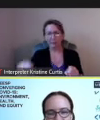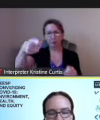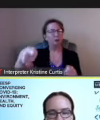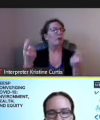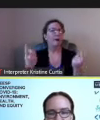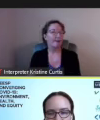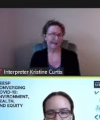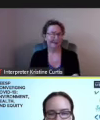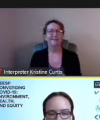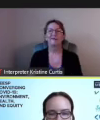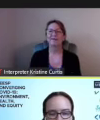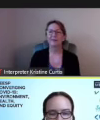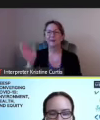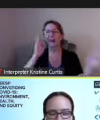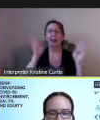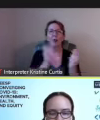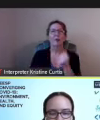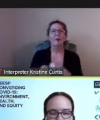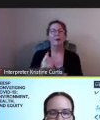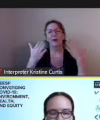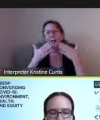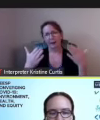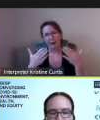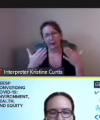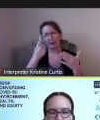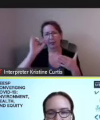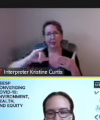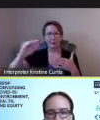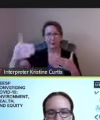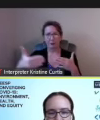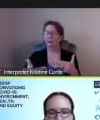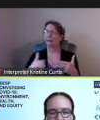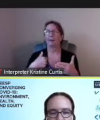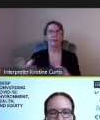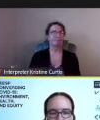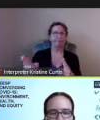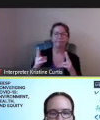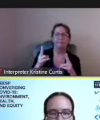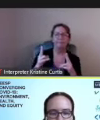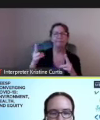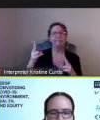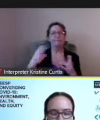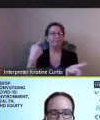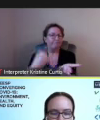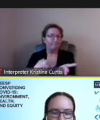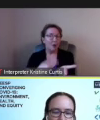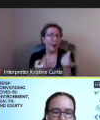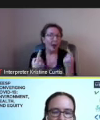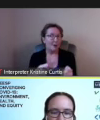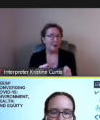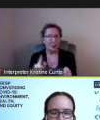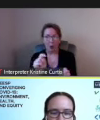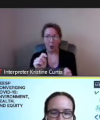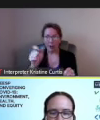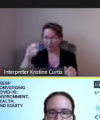Hello, everyone, and thank you, Dr. Stewart, for that introduction. I'm honored to present to you today about what happens when you flush the toilet.